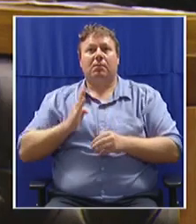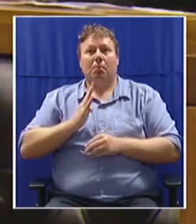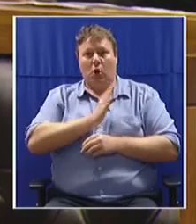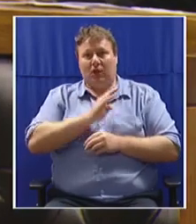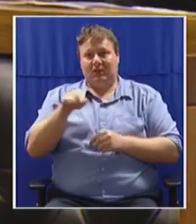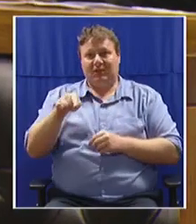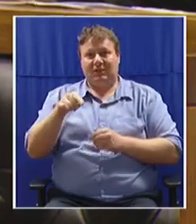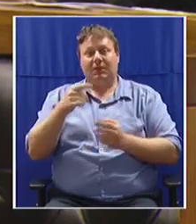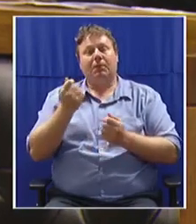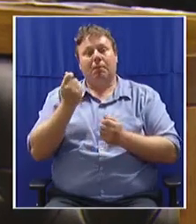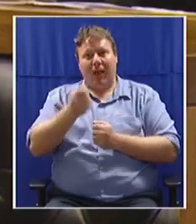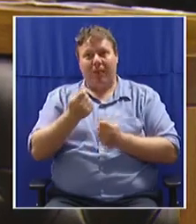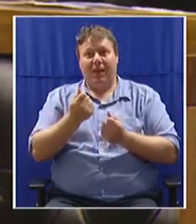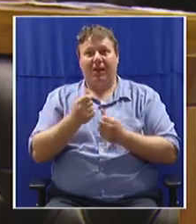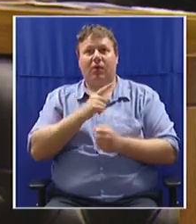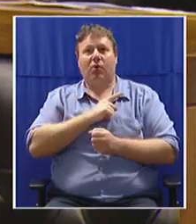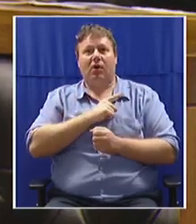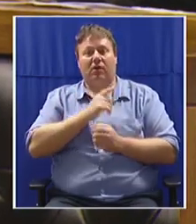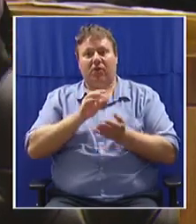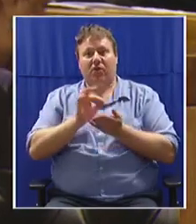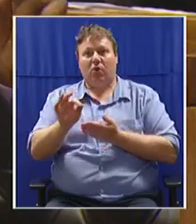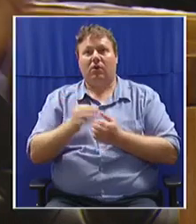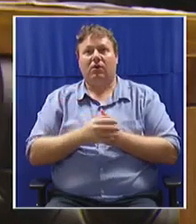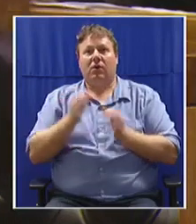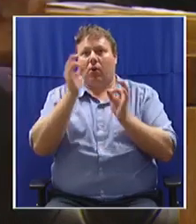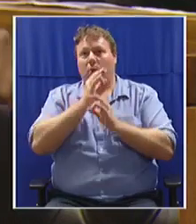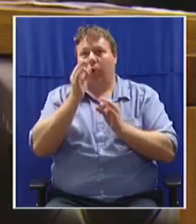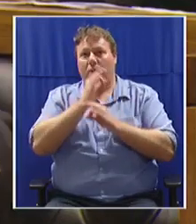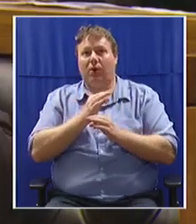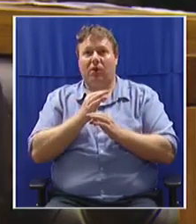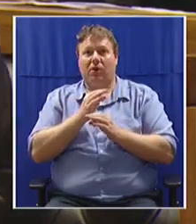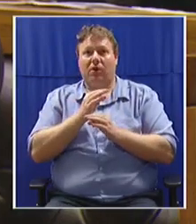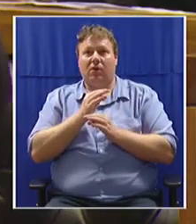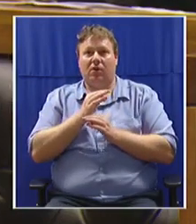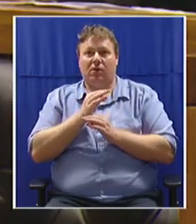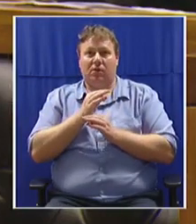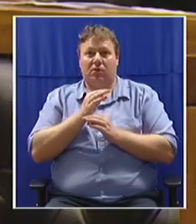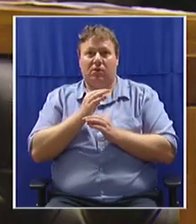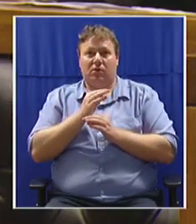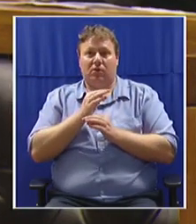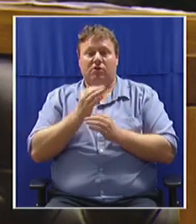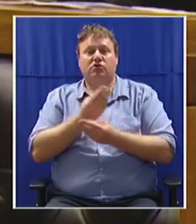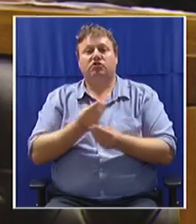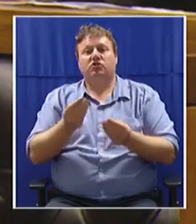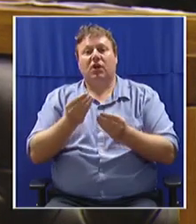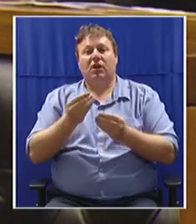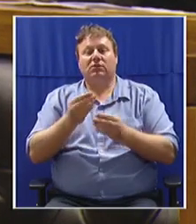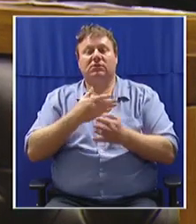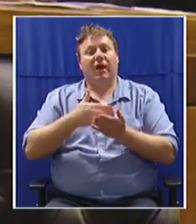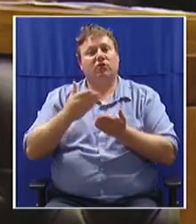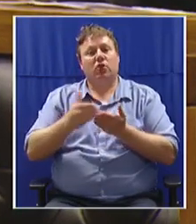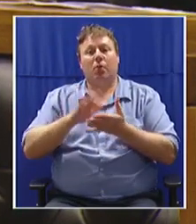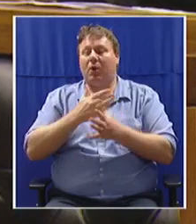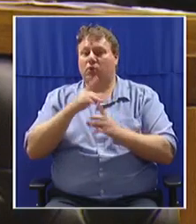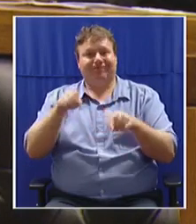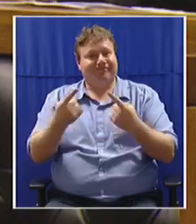because we can afford. But there's no child that can be excluded on the basis of non-affordability.